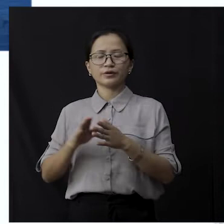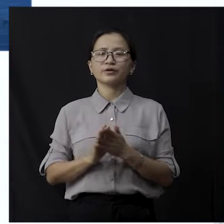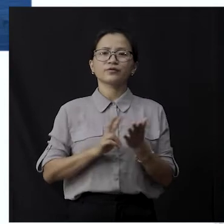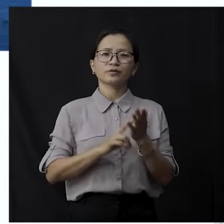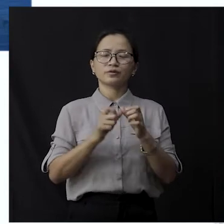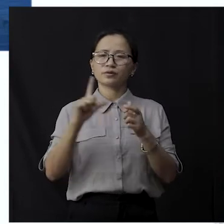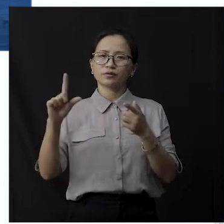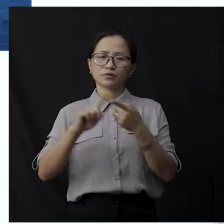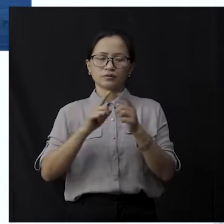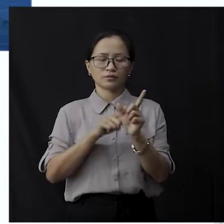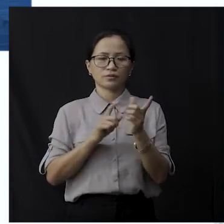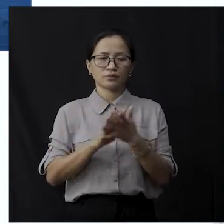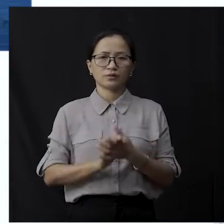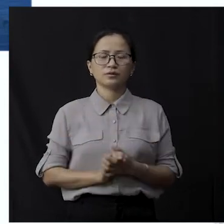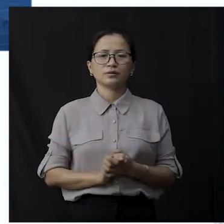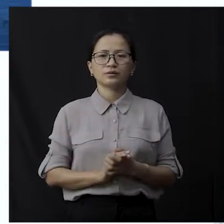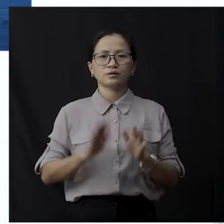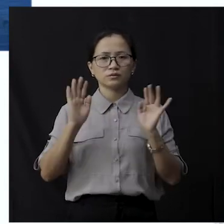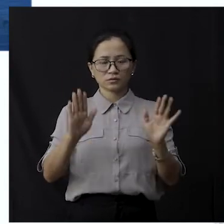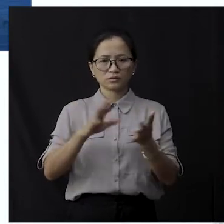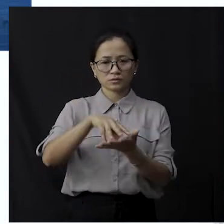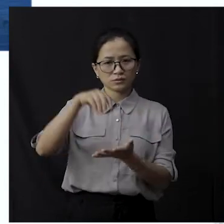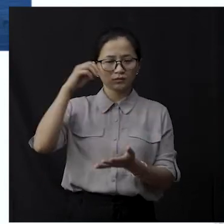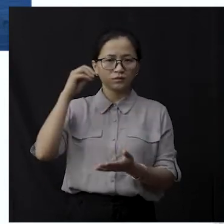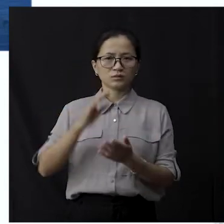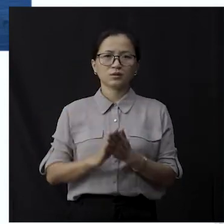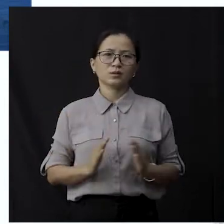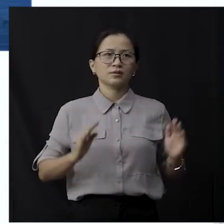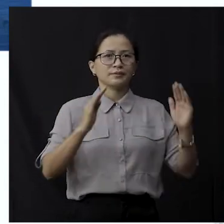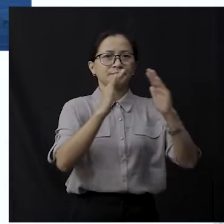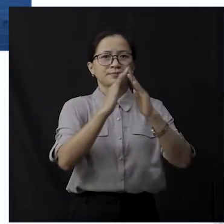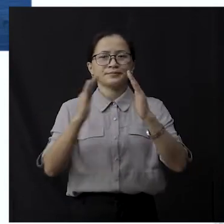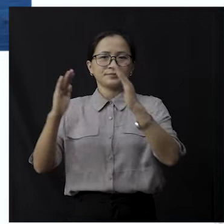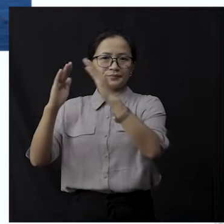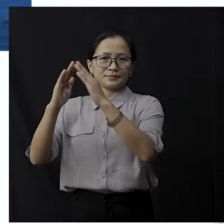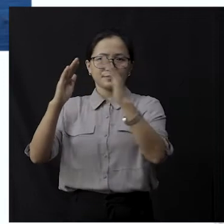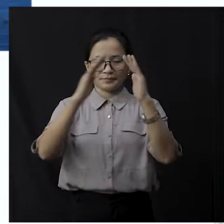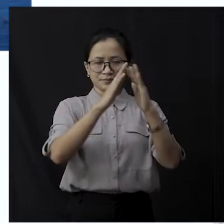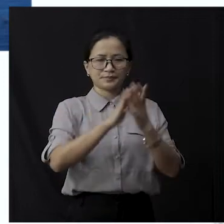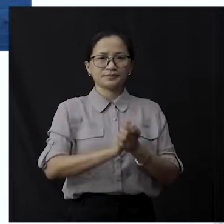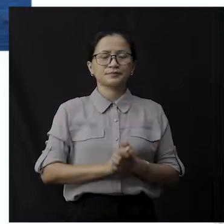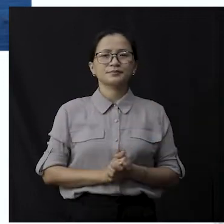Valley. Now students, we have learned about mountains,